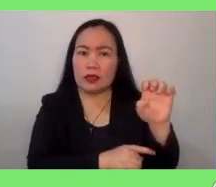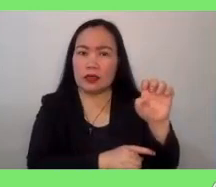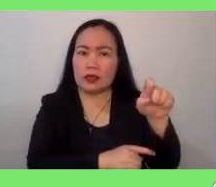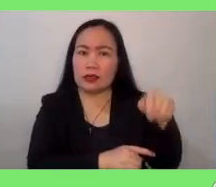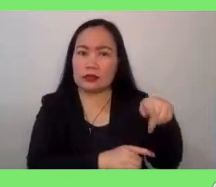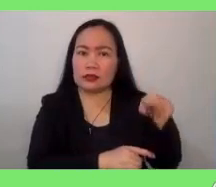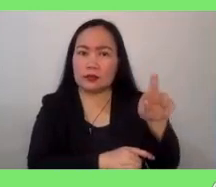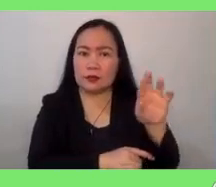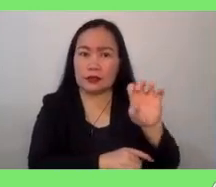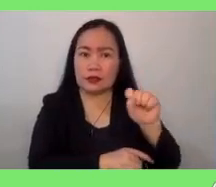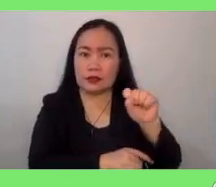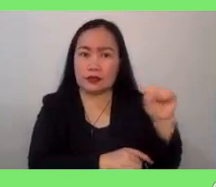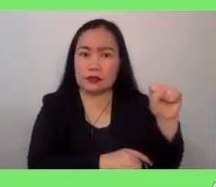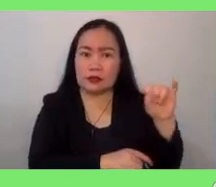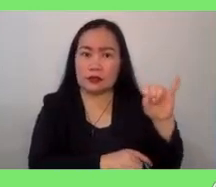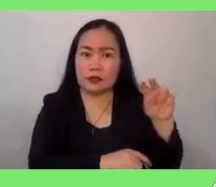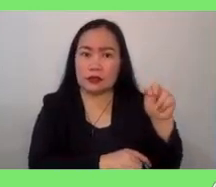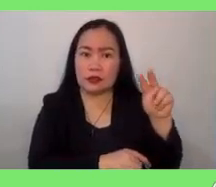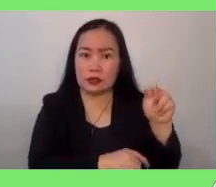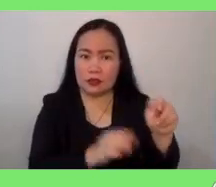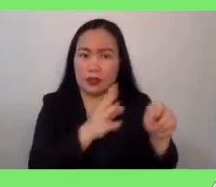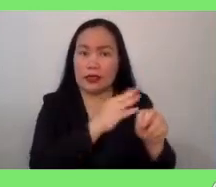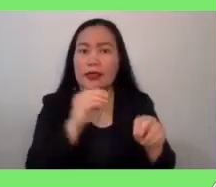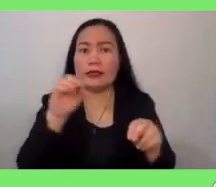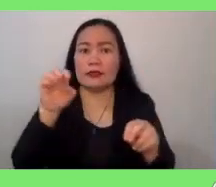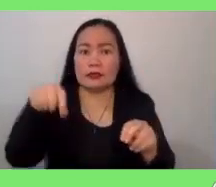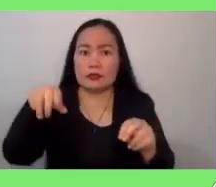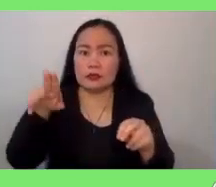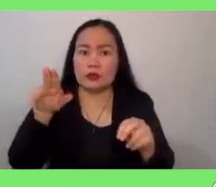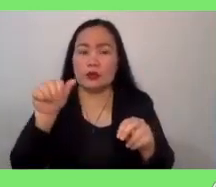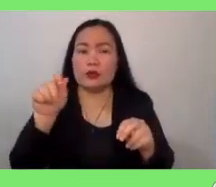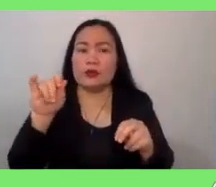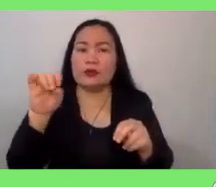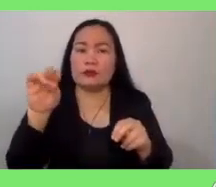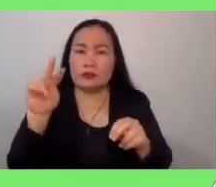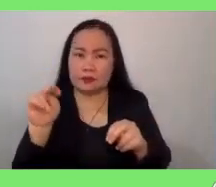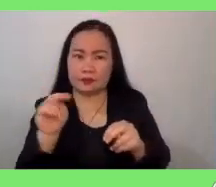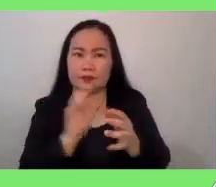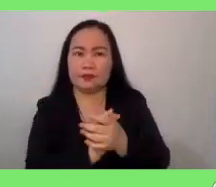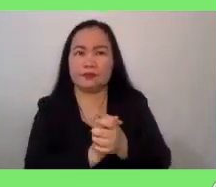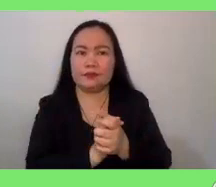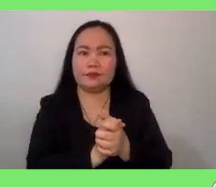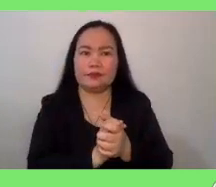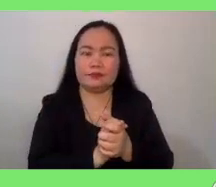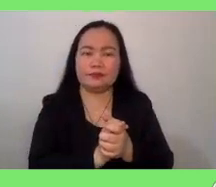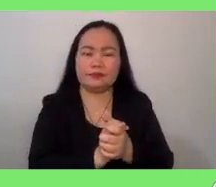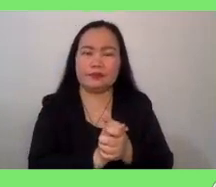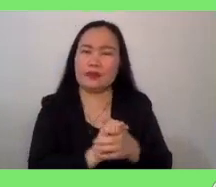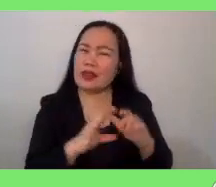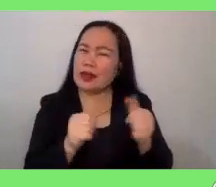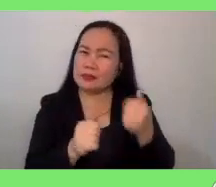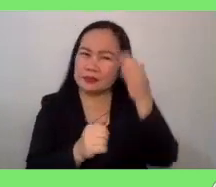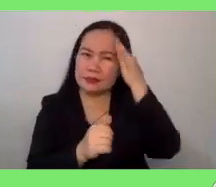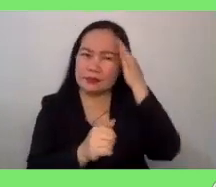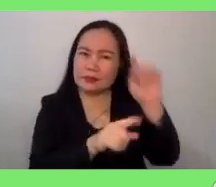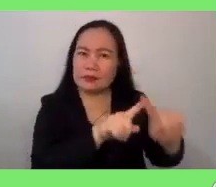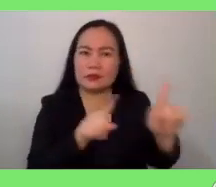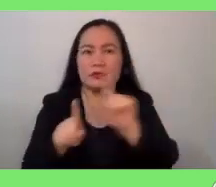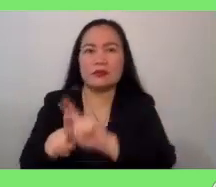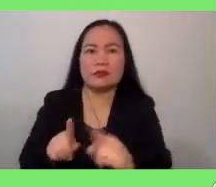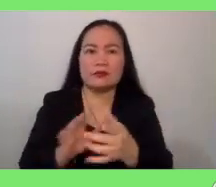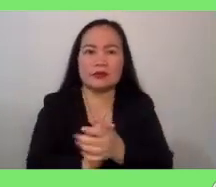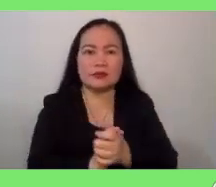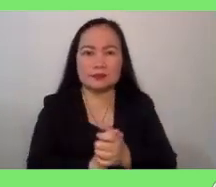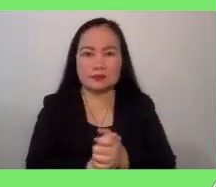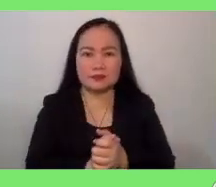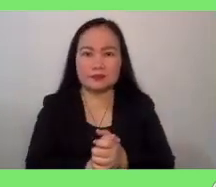ba natin malalaman na this is just an expression and this is already an equation? Okay, so paano ba natin